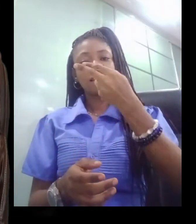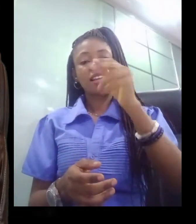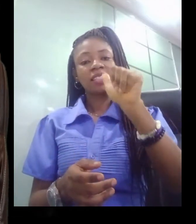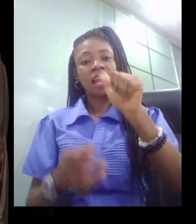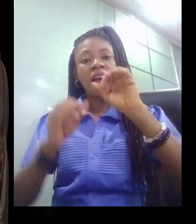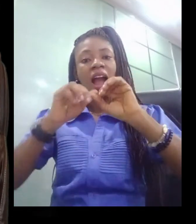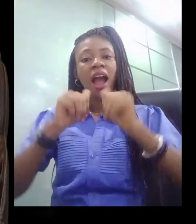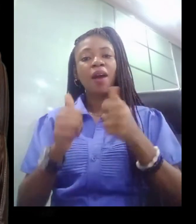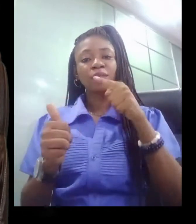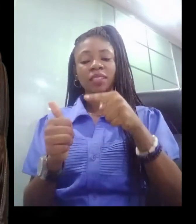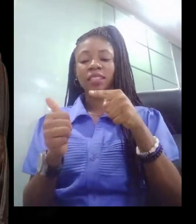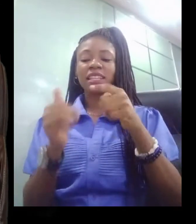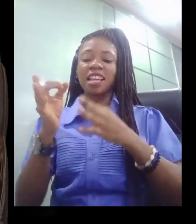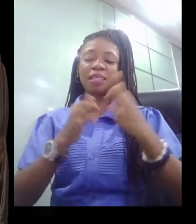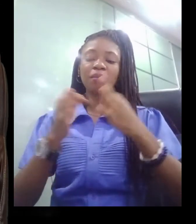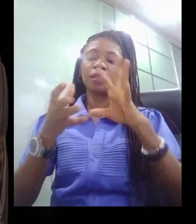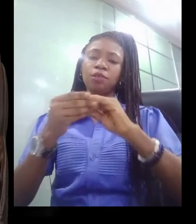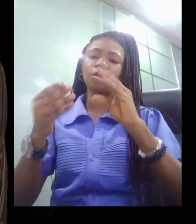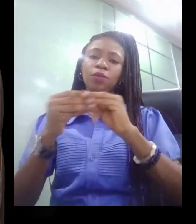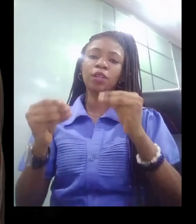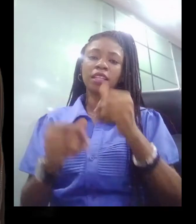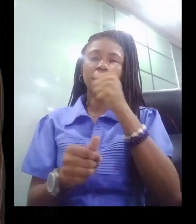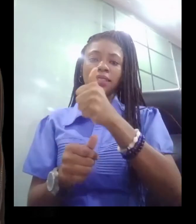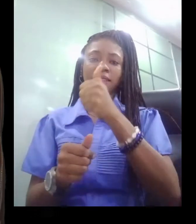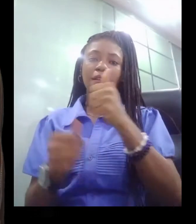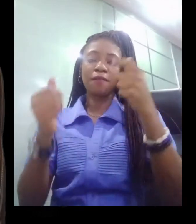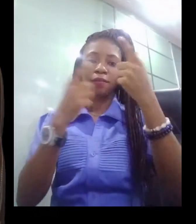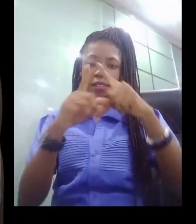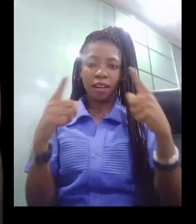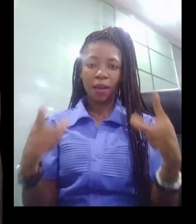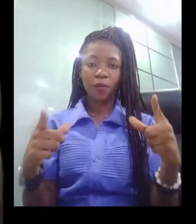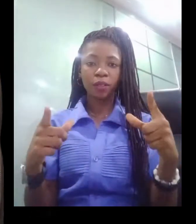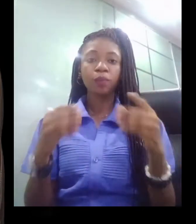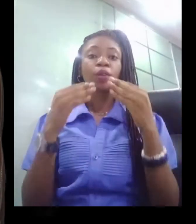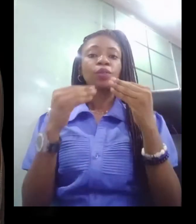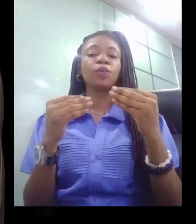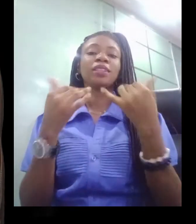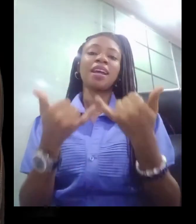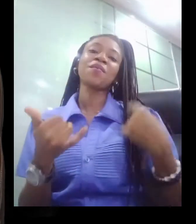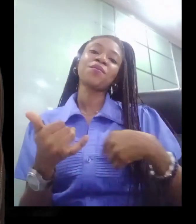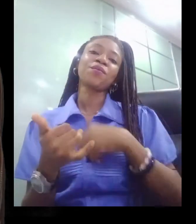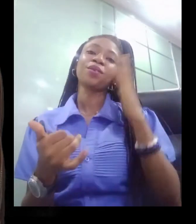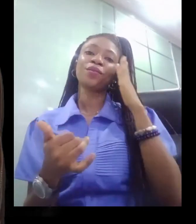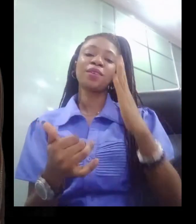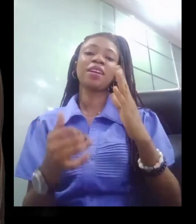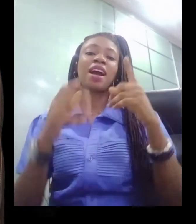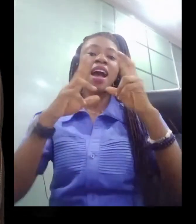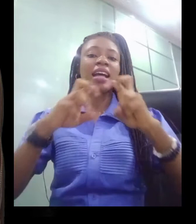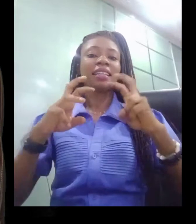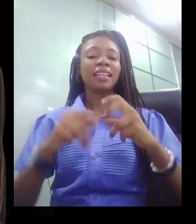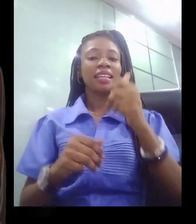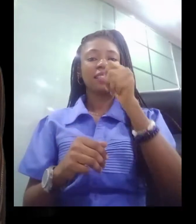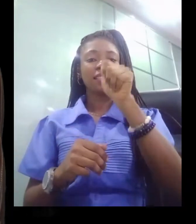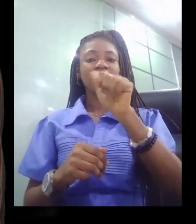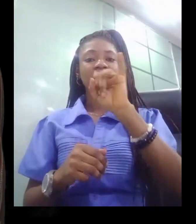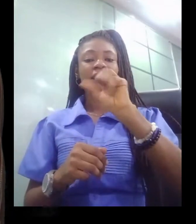her story in her own language. So let us look at Aisha again today for the